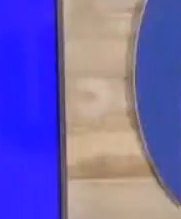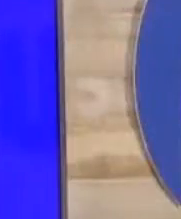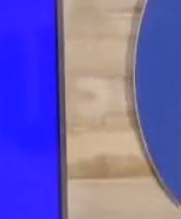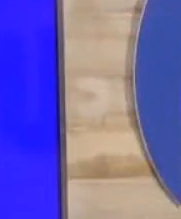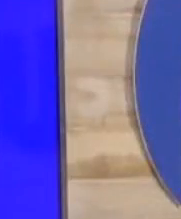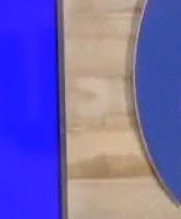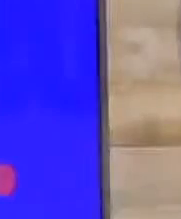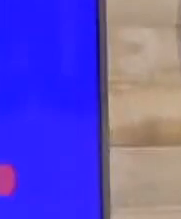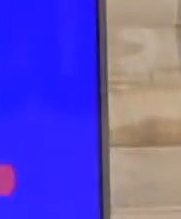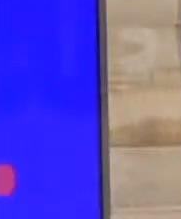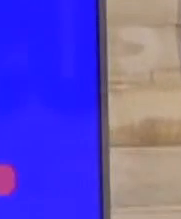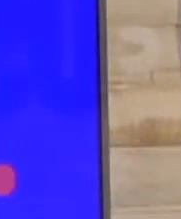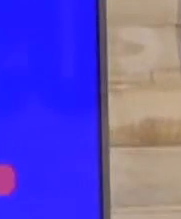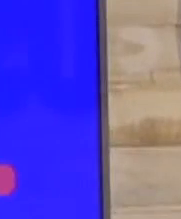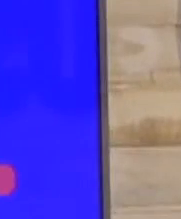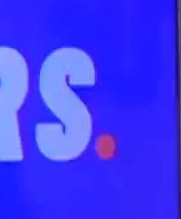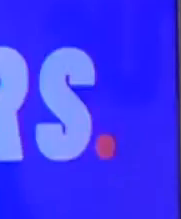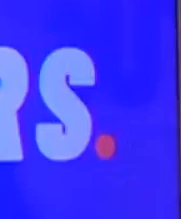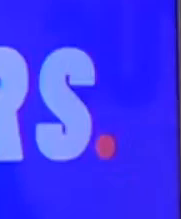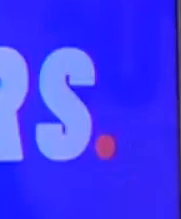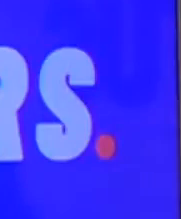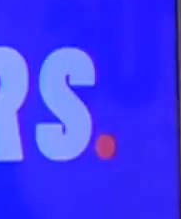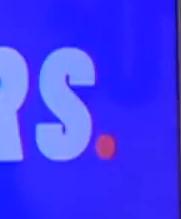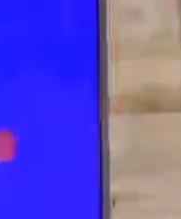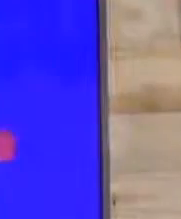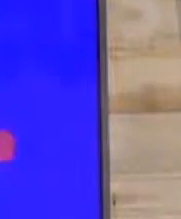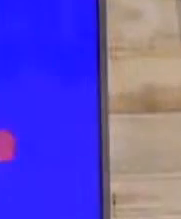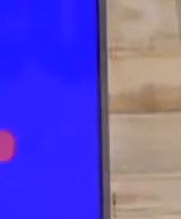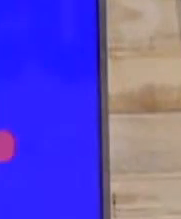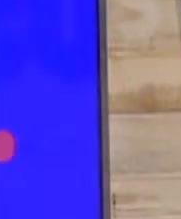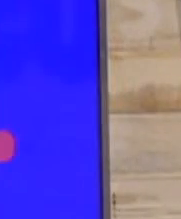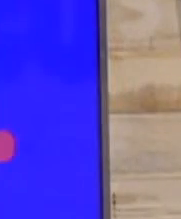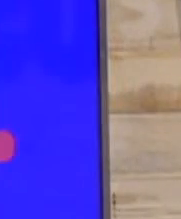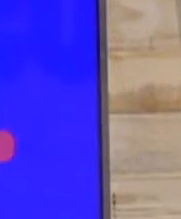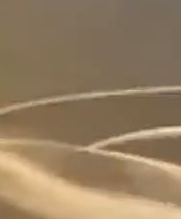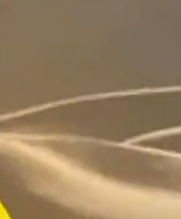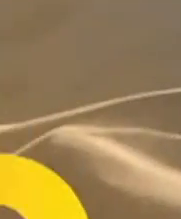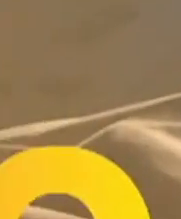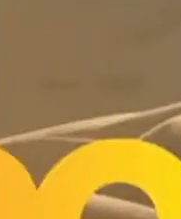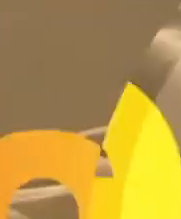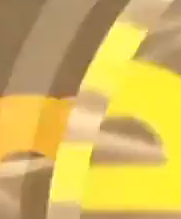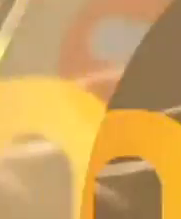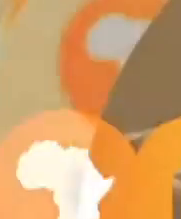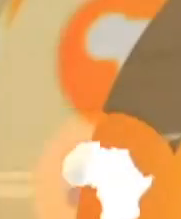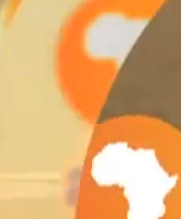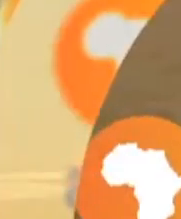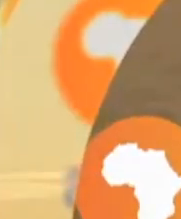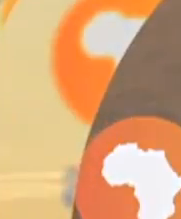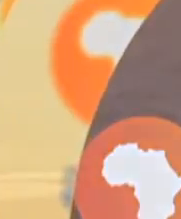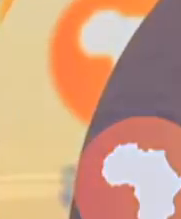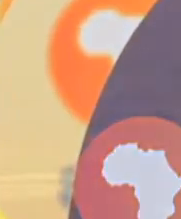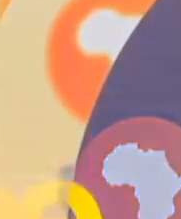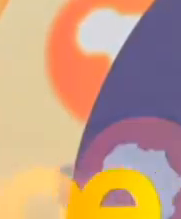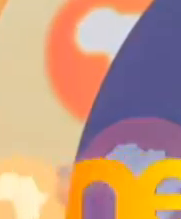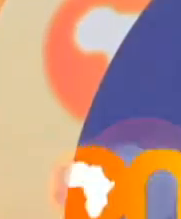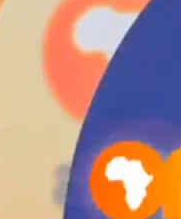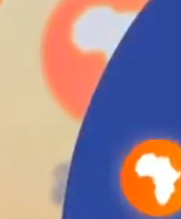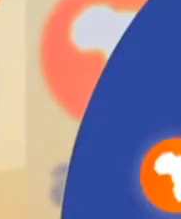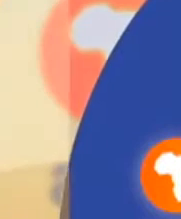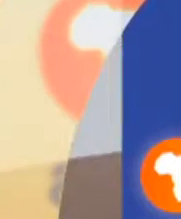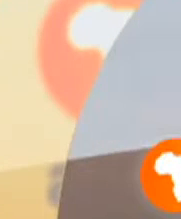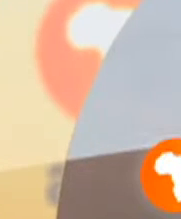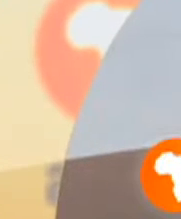changemakers, innovators, entrepreneurs, and doers who are changing the game. 99 FM Game Changers